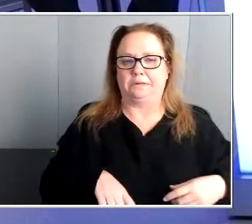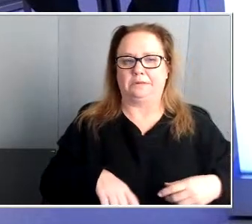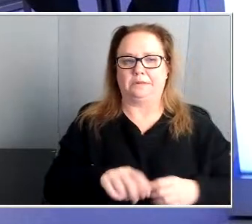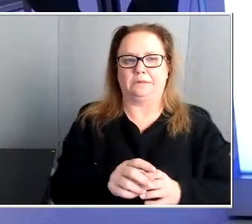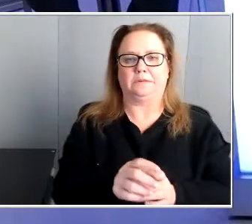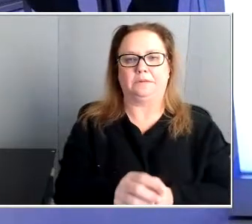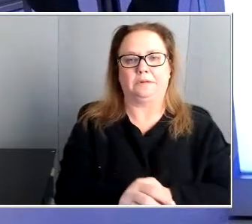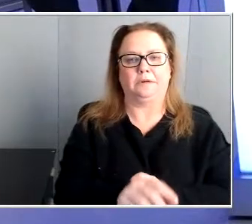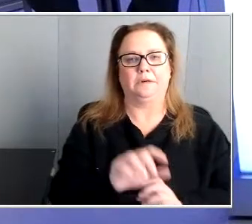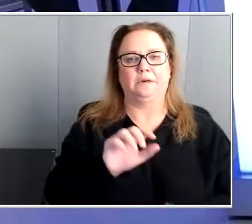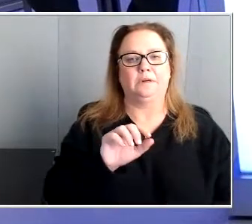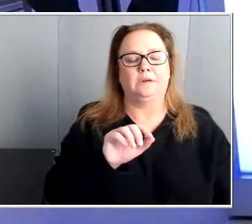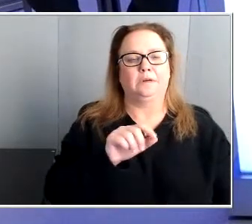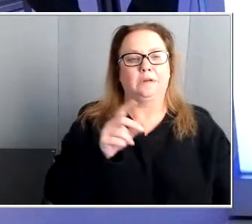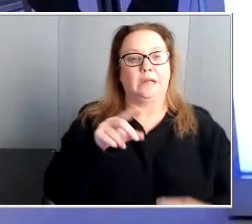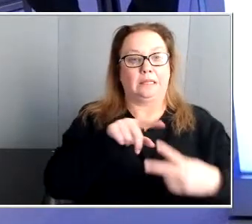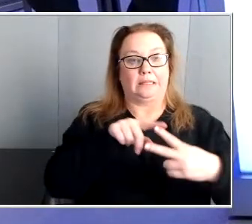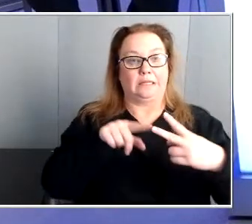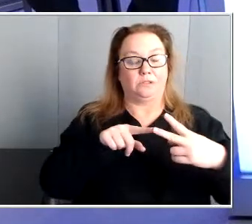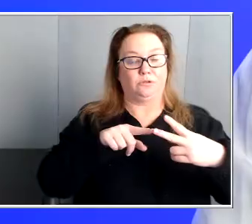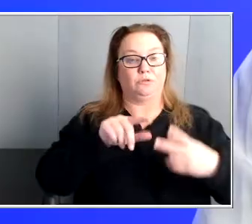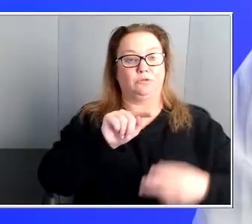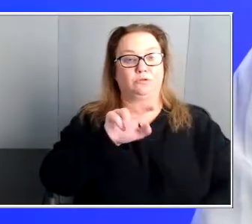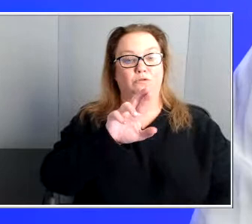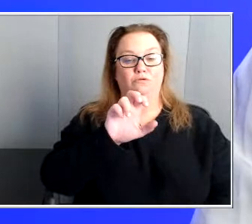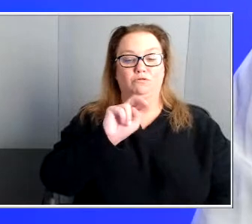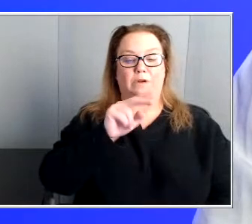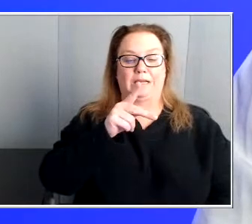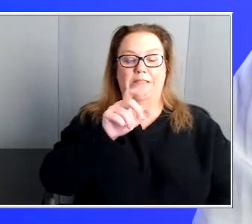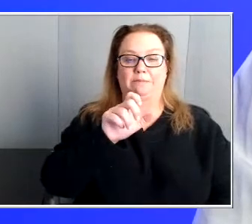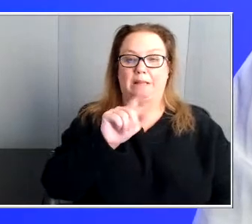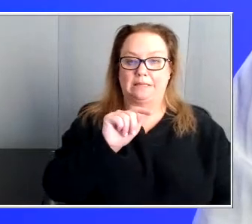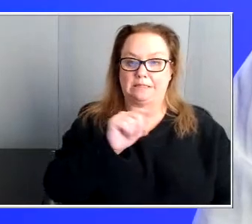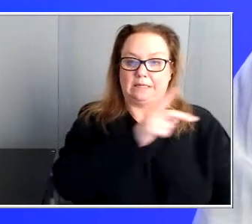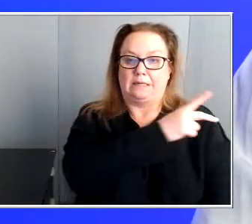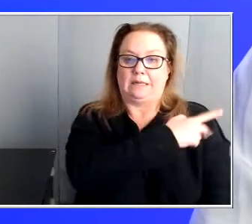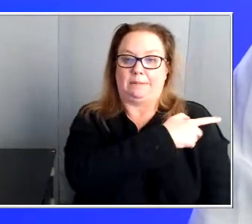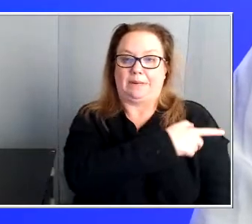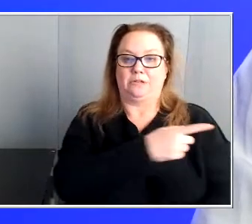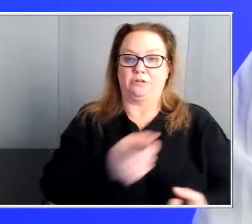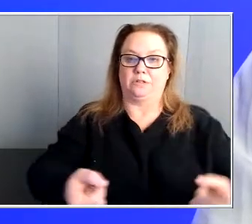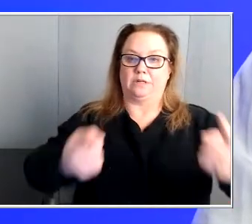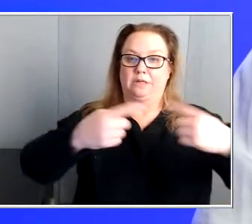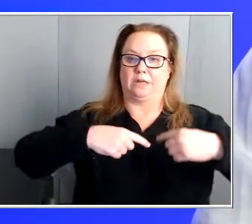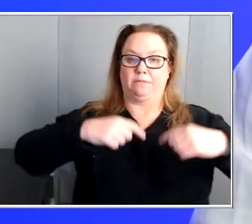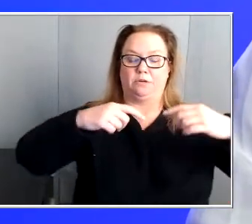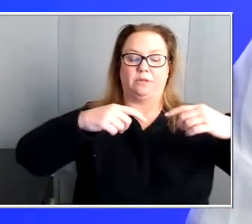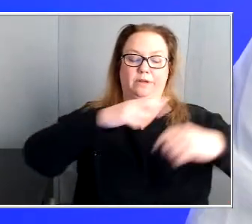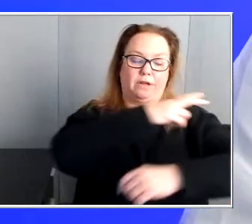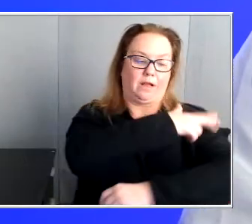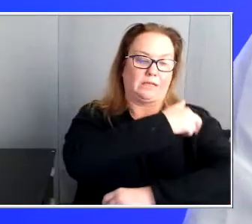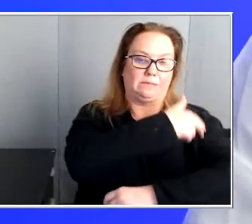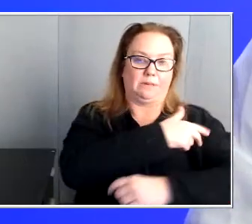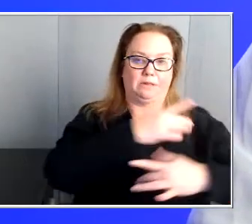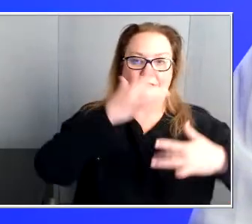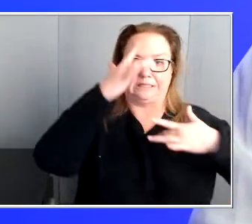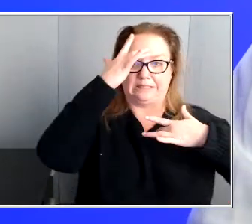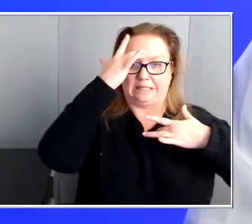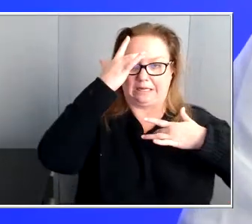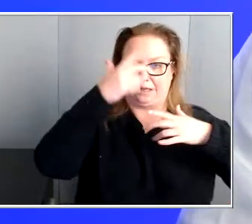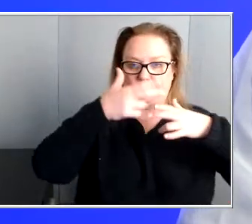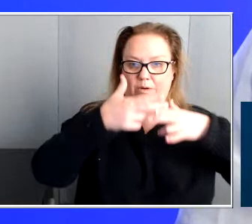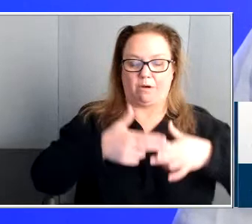bridge to transplantation. So sometimes patients come to the hospital very sick. We call them crashing and